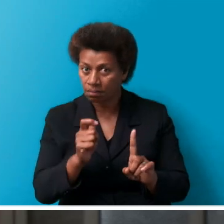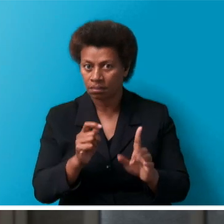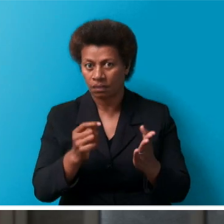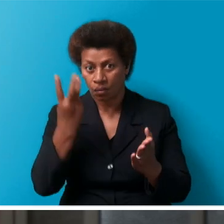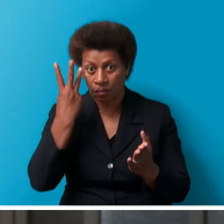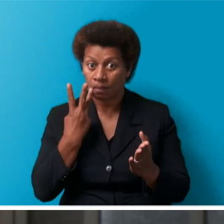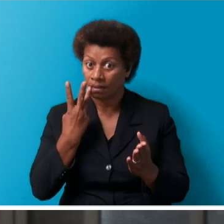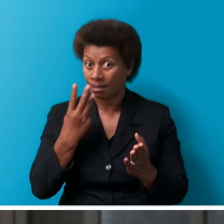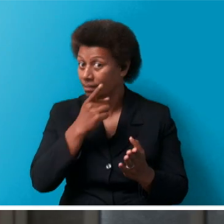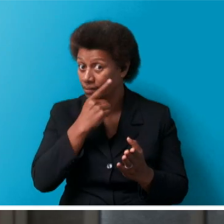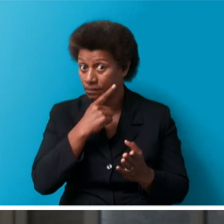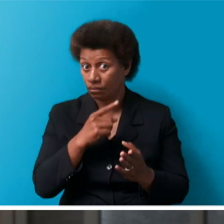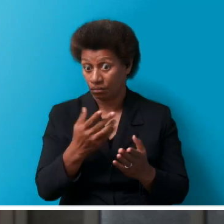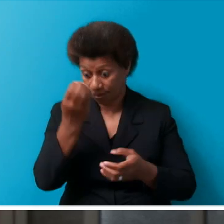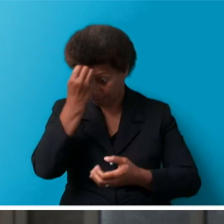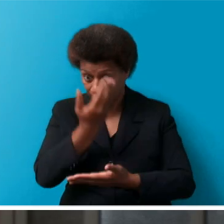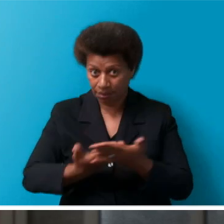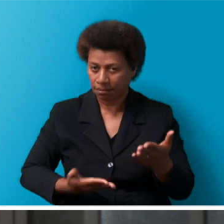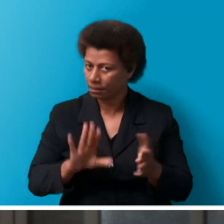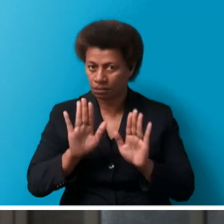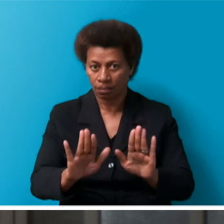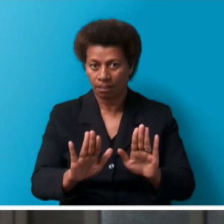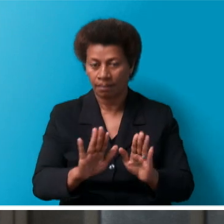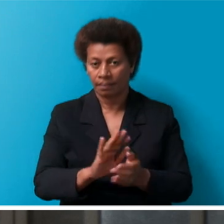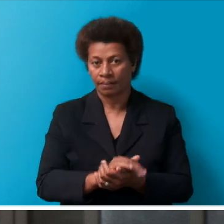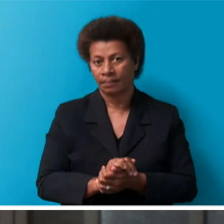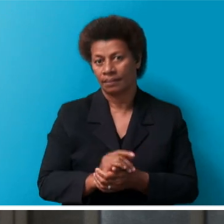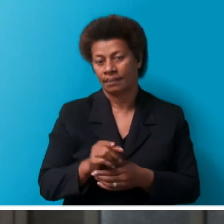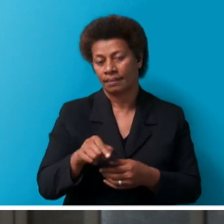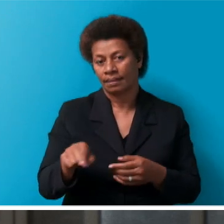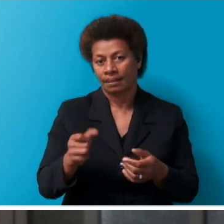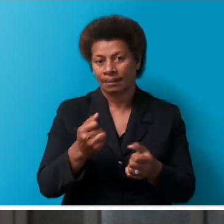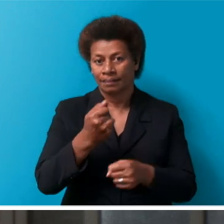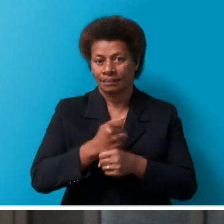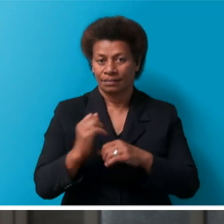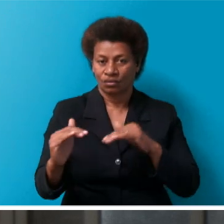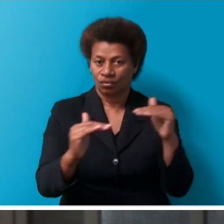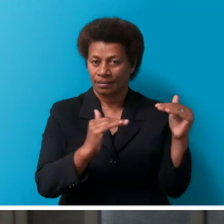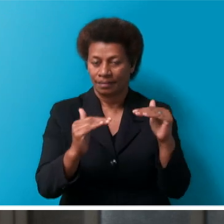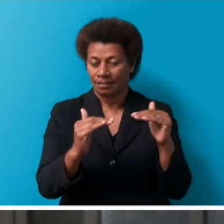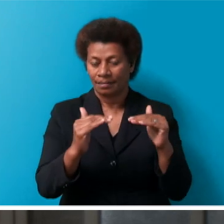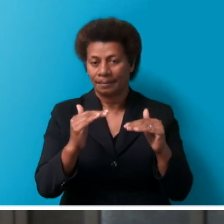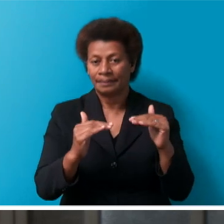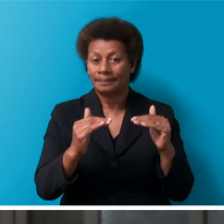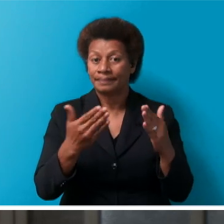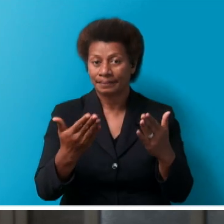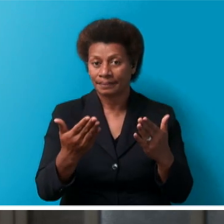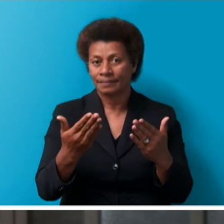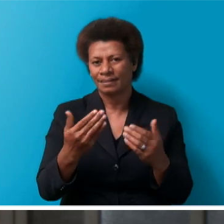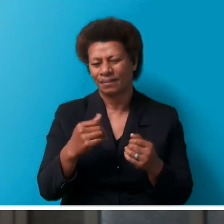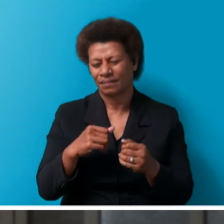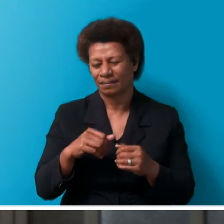experience violence. This includes technology-facilitated gender-based violence that is a cause for concern for our women and